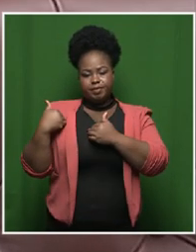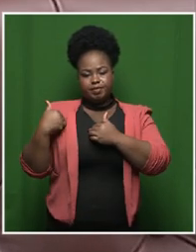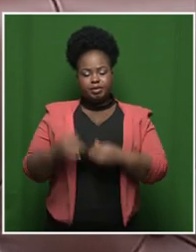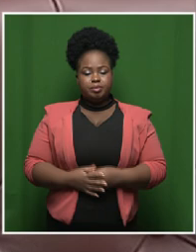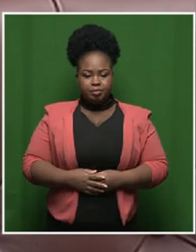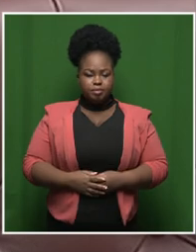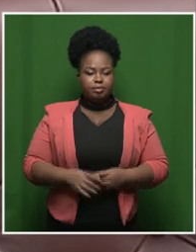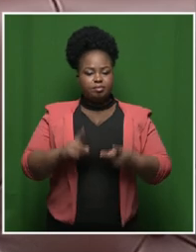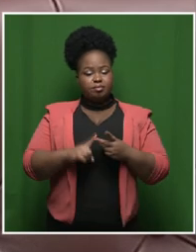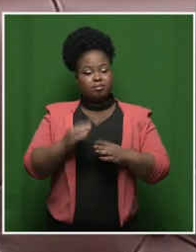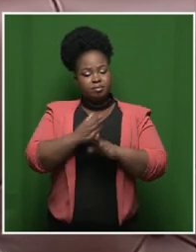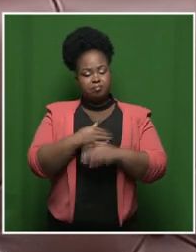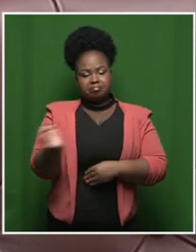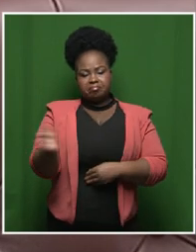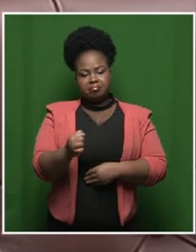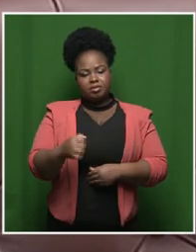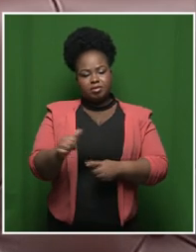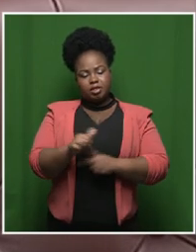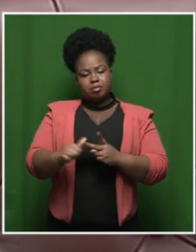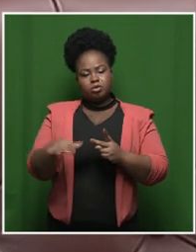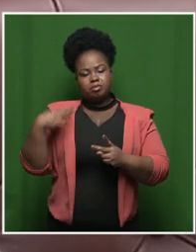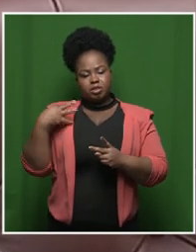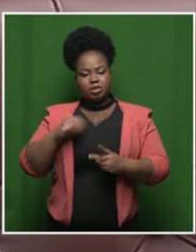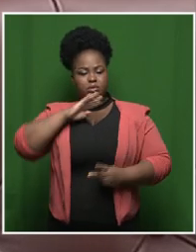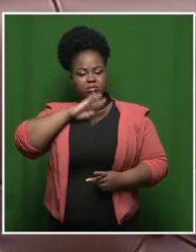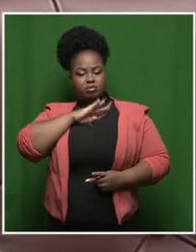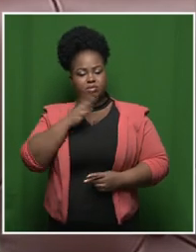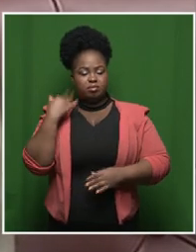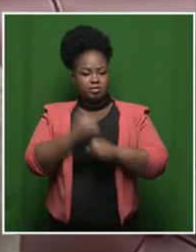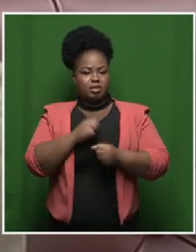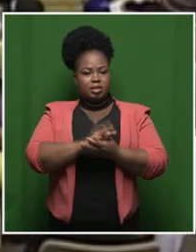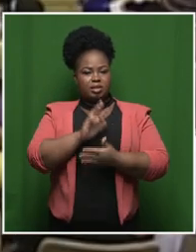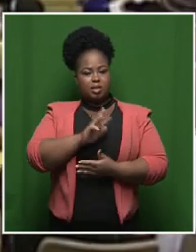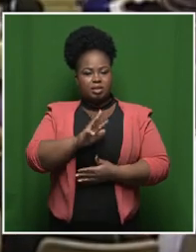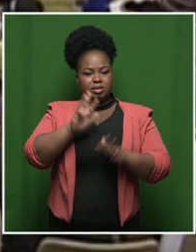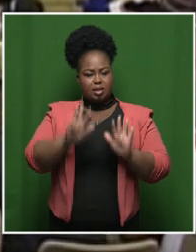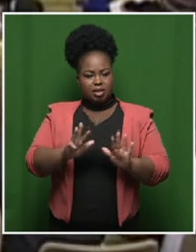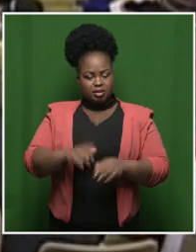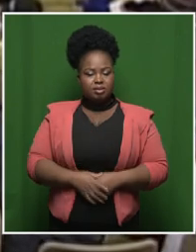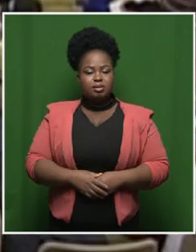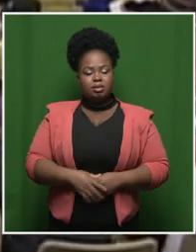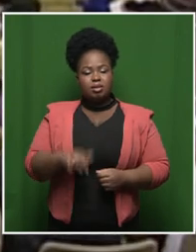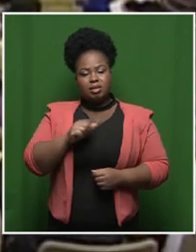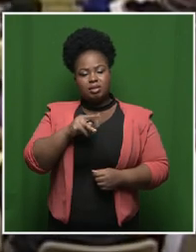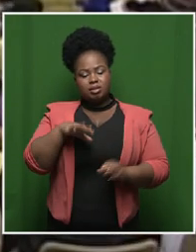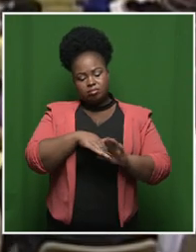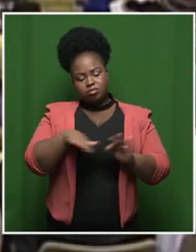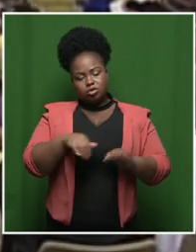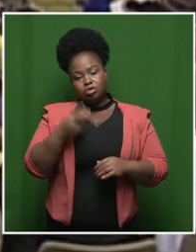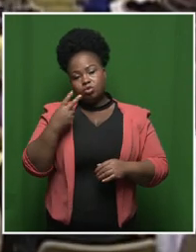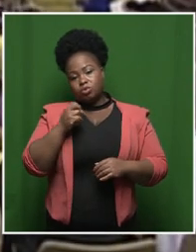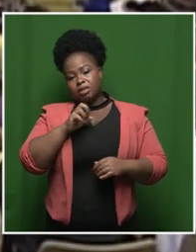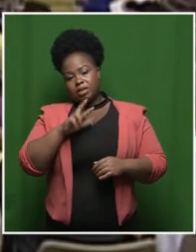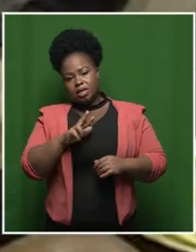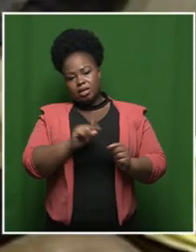Security before he was appointed as the Deputy Minister of Defence in 1999. He left the ANC in 2008